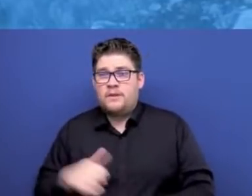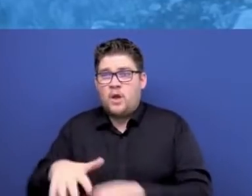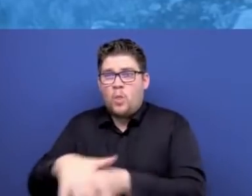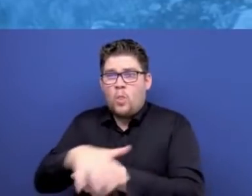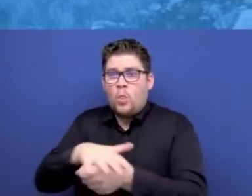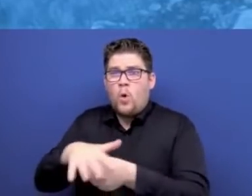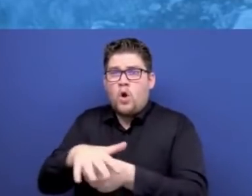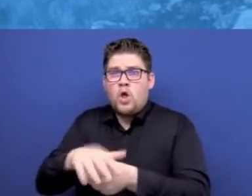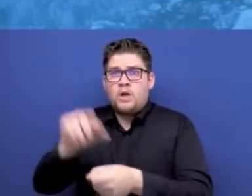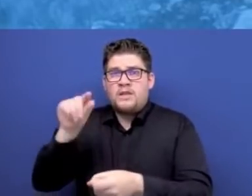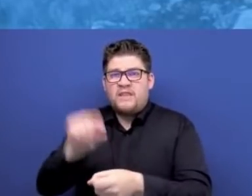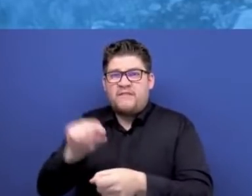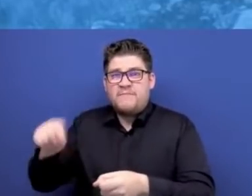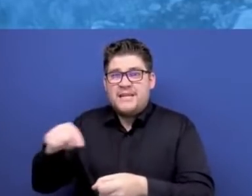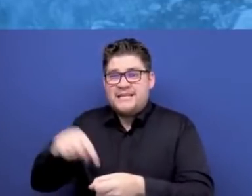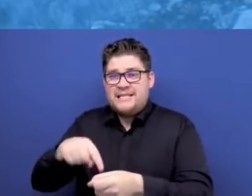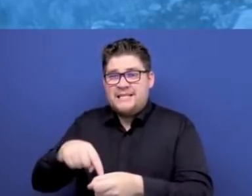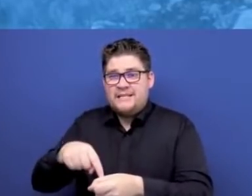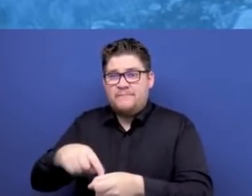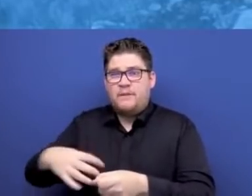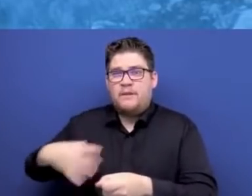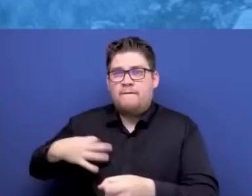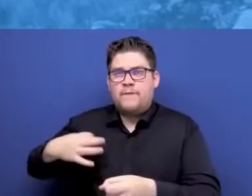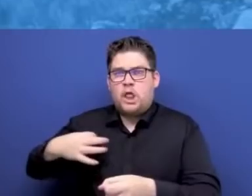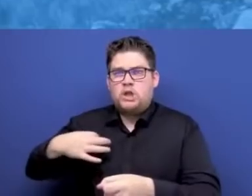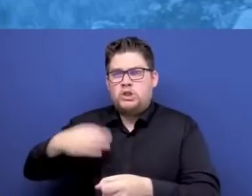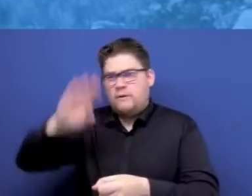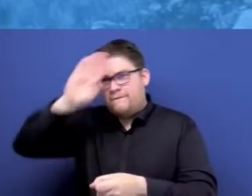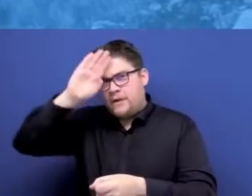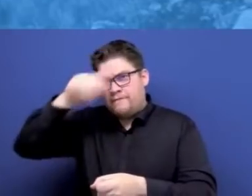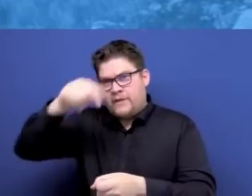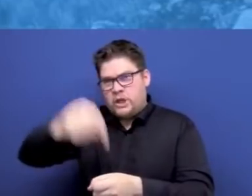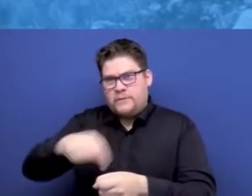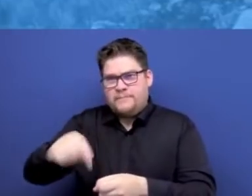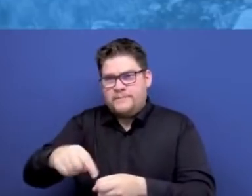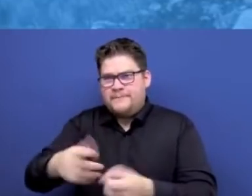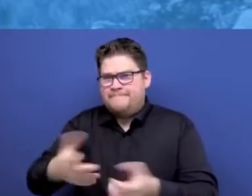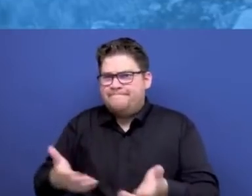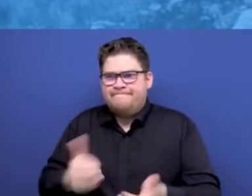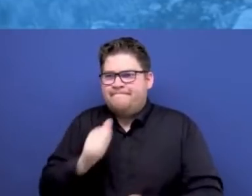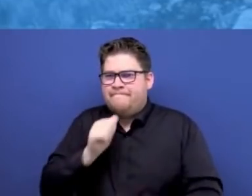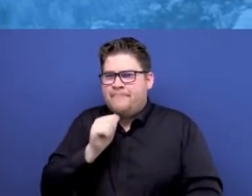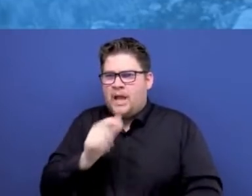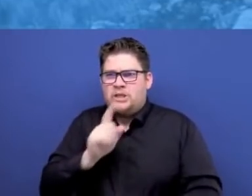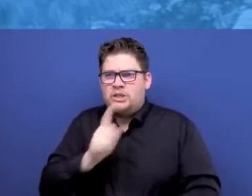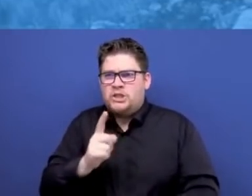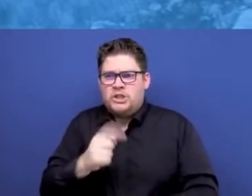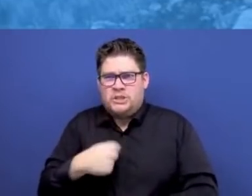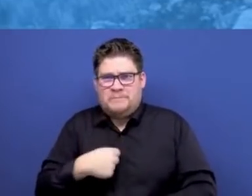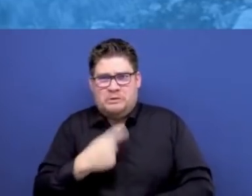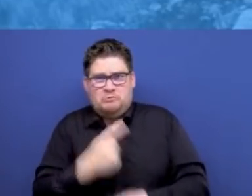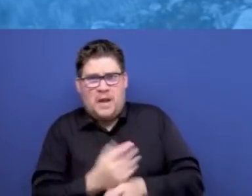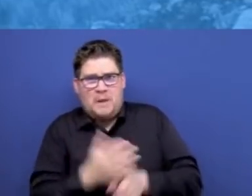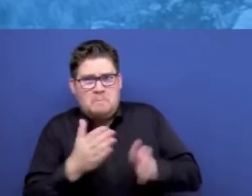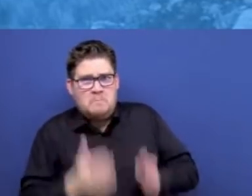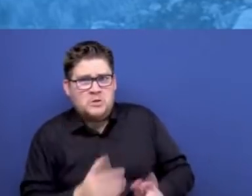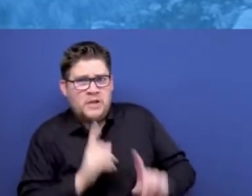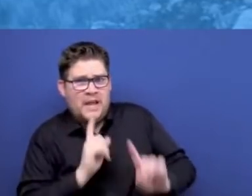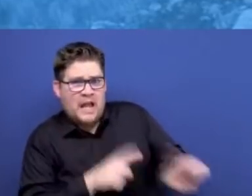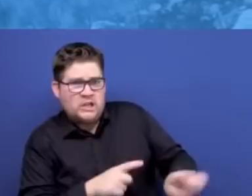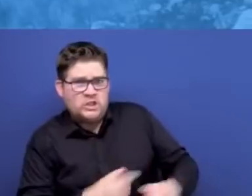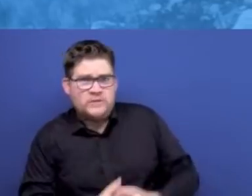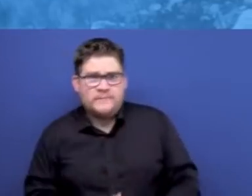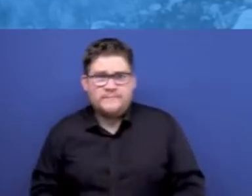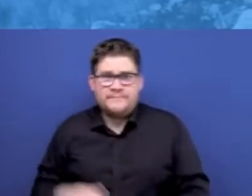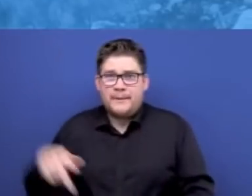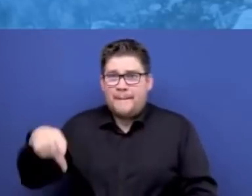focused on. So I'm not sure if we have the right people on this call today to answer that question, but I'll turn it over to Peter and just see if you're able to provide a bit more